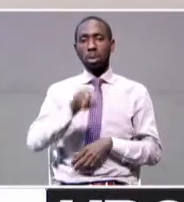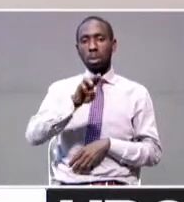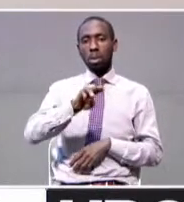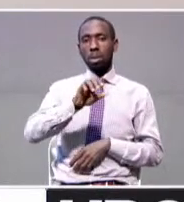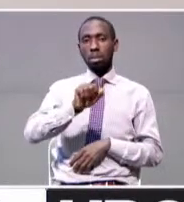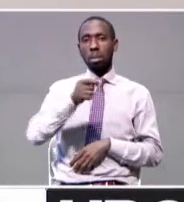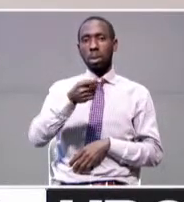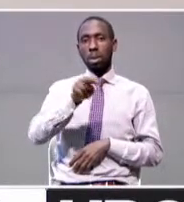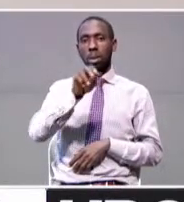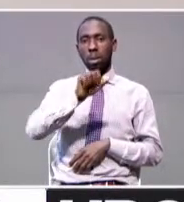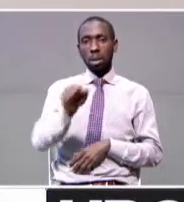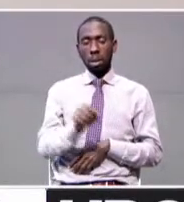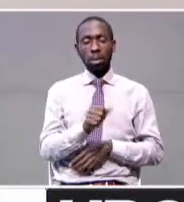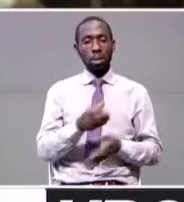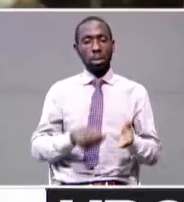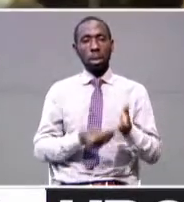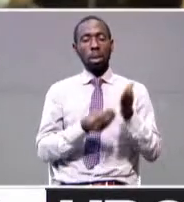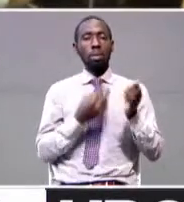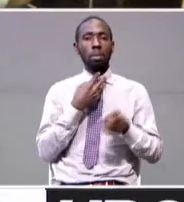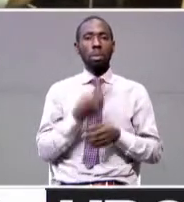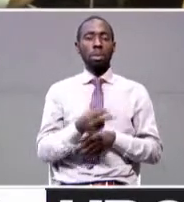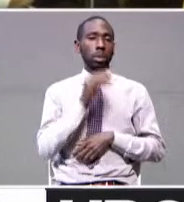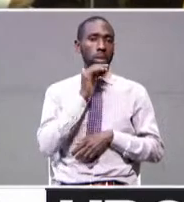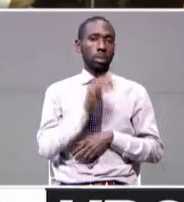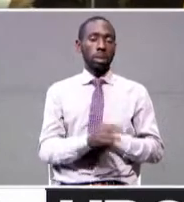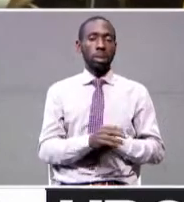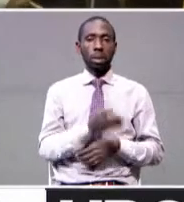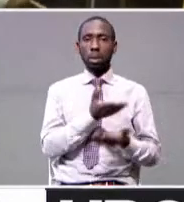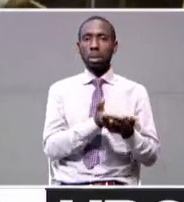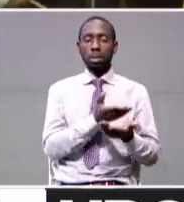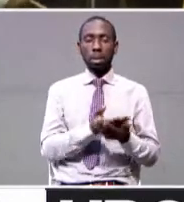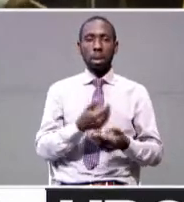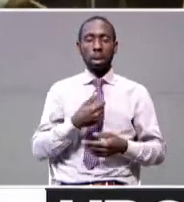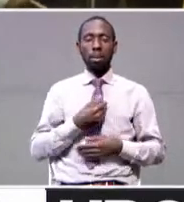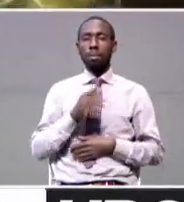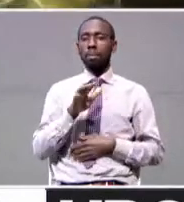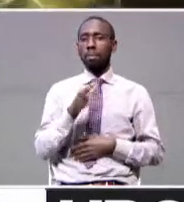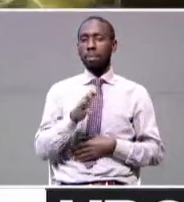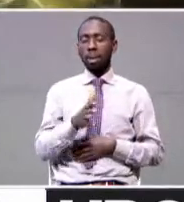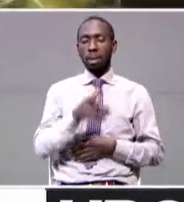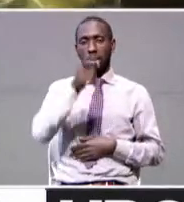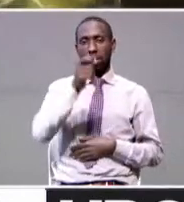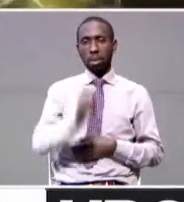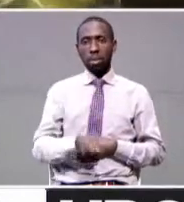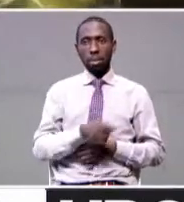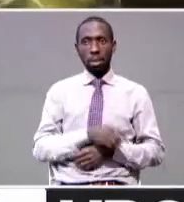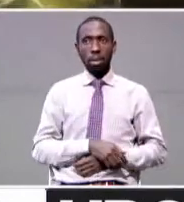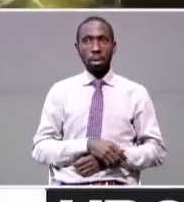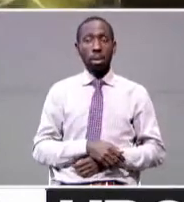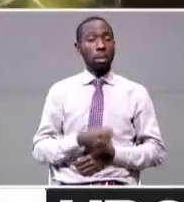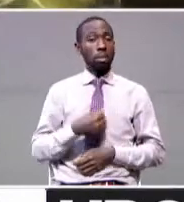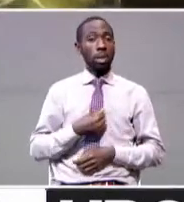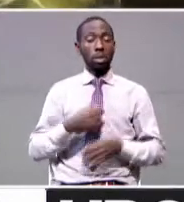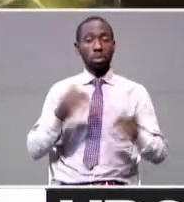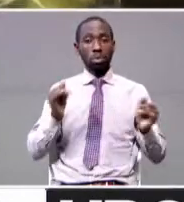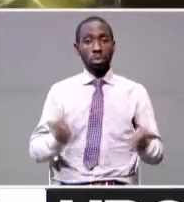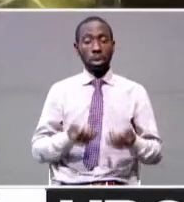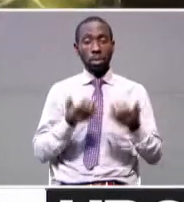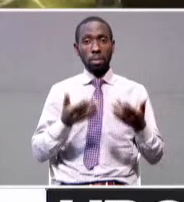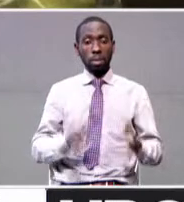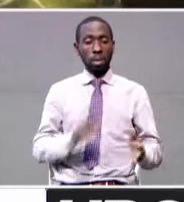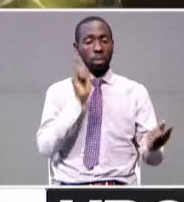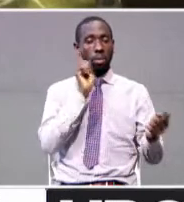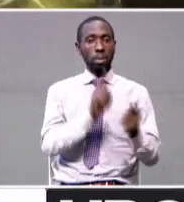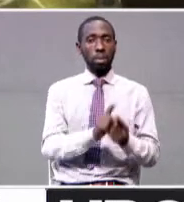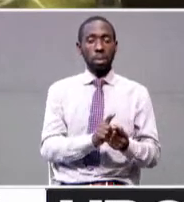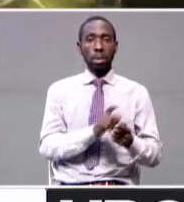Mpuuga agasse eddoboozi lye ku lya Speaker n'asaba abeewo obwenkanya eri ababaka bano. I tried to reach out